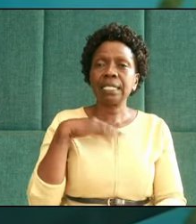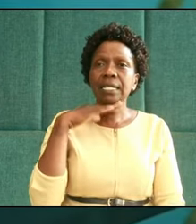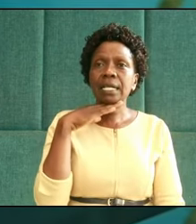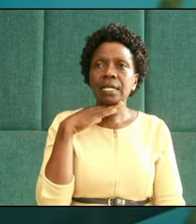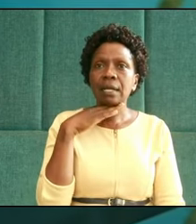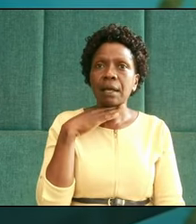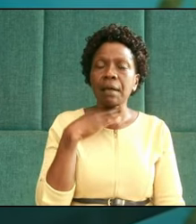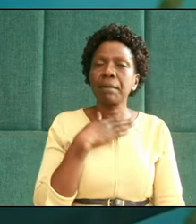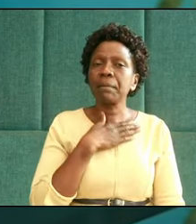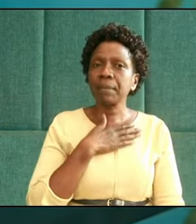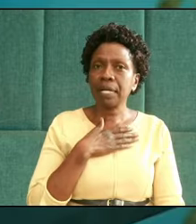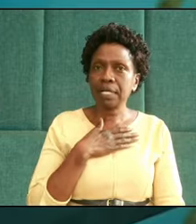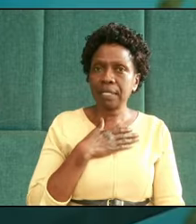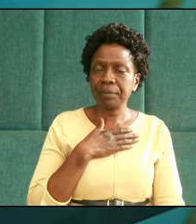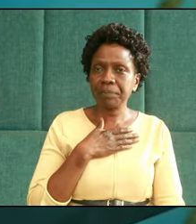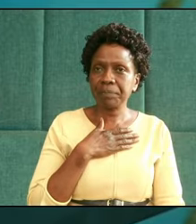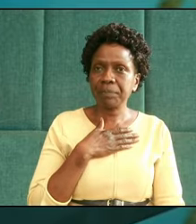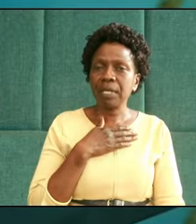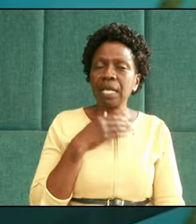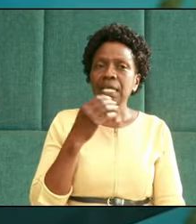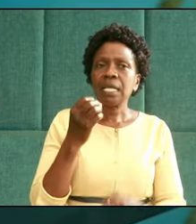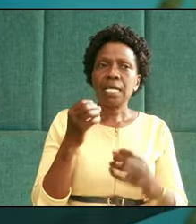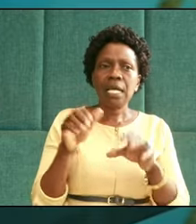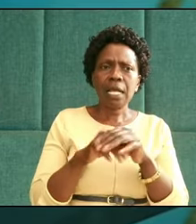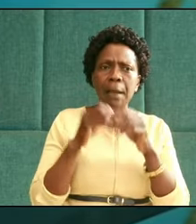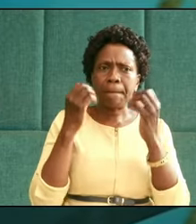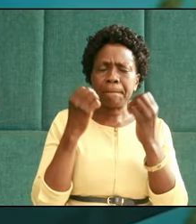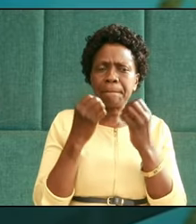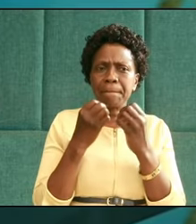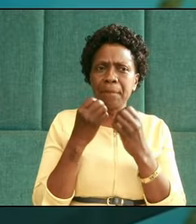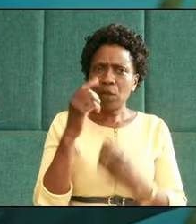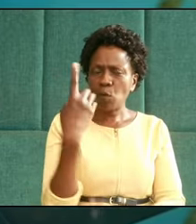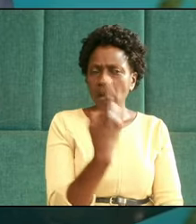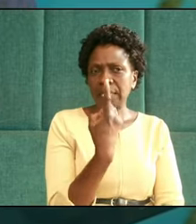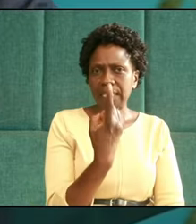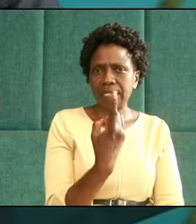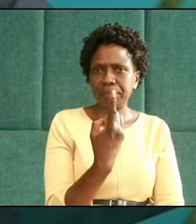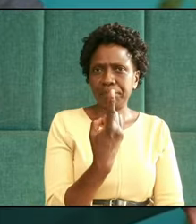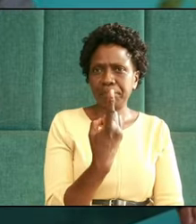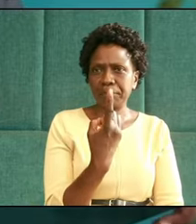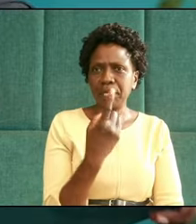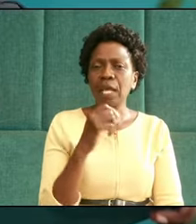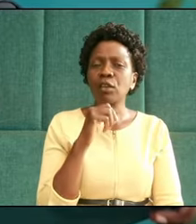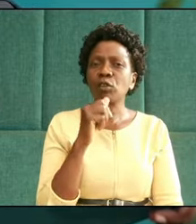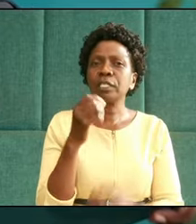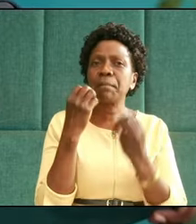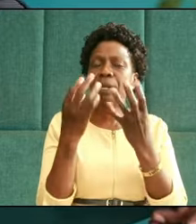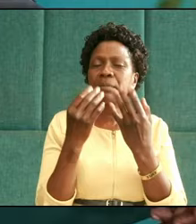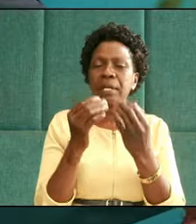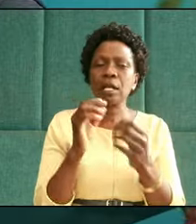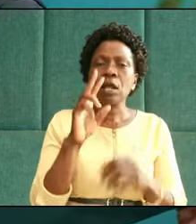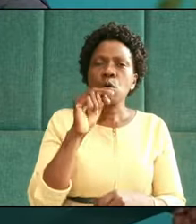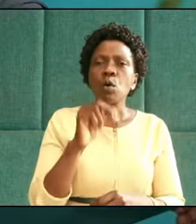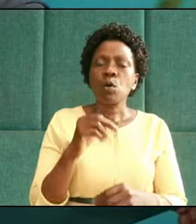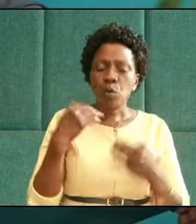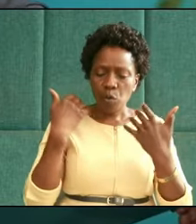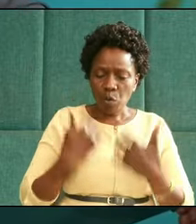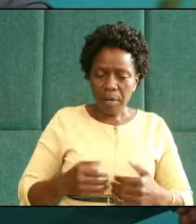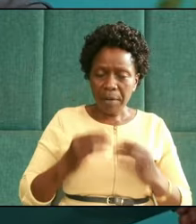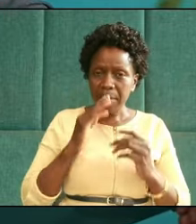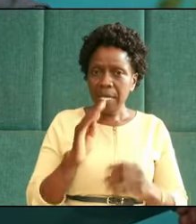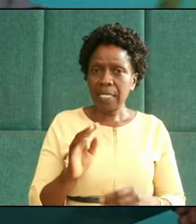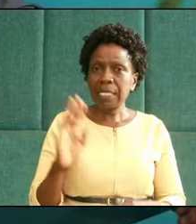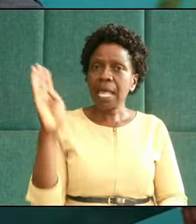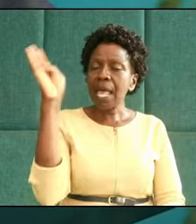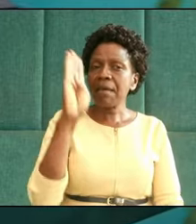Please, it is sin, singular, not plural. And no human being has